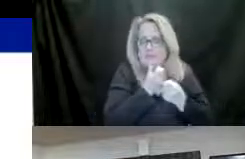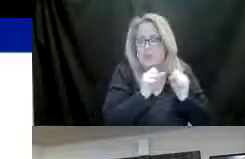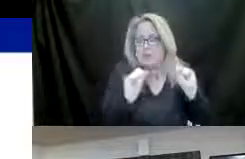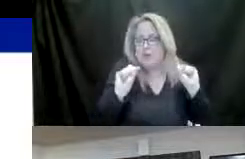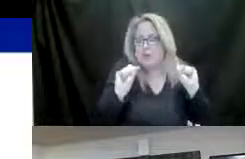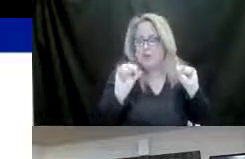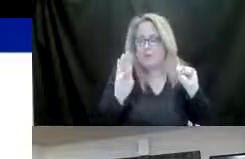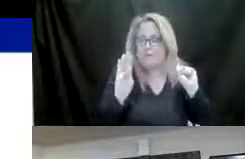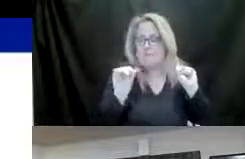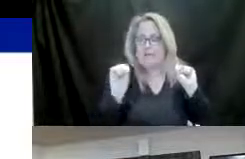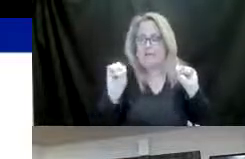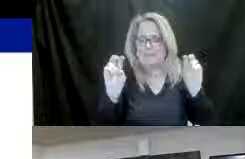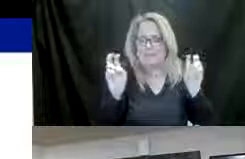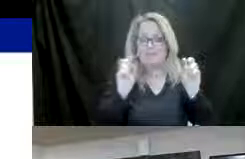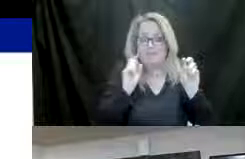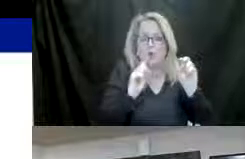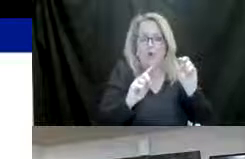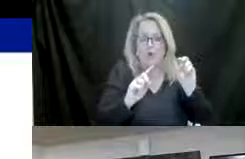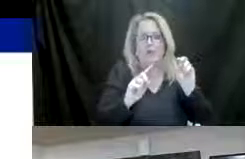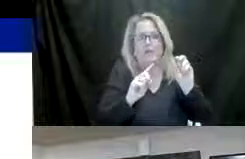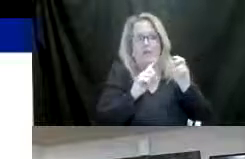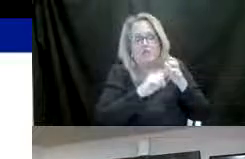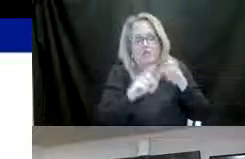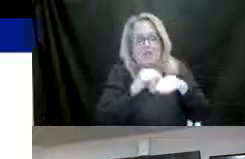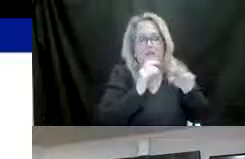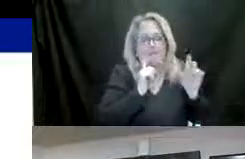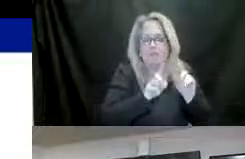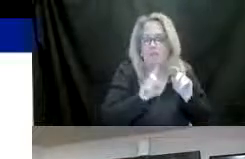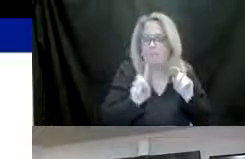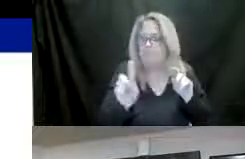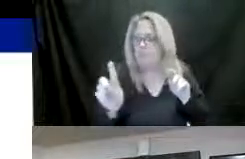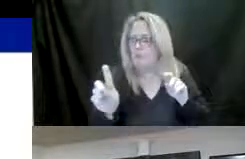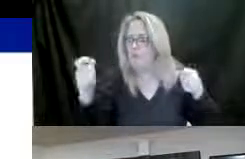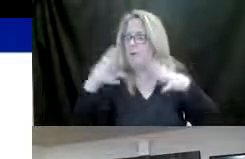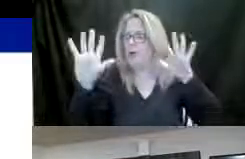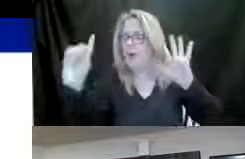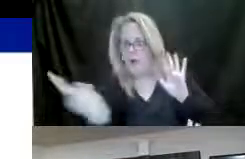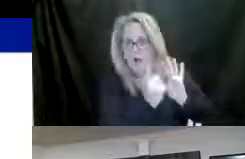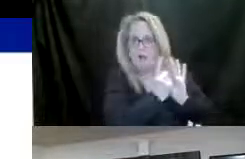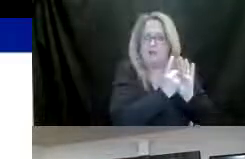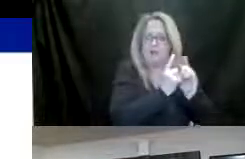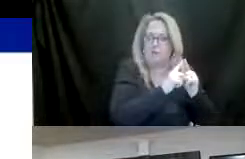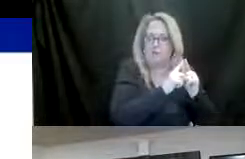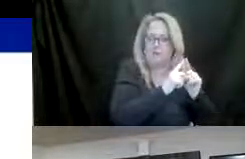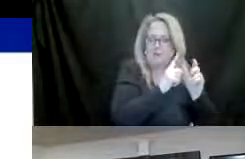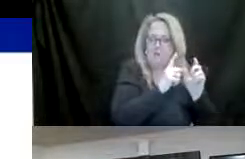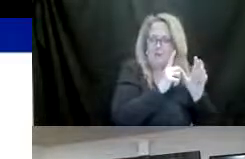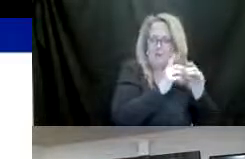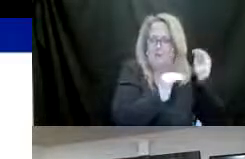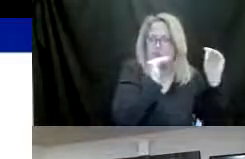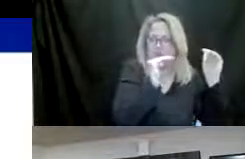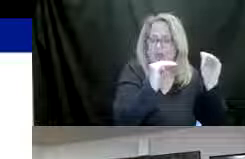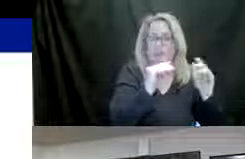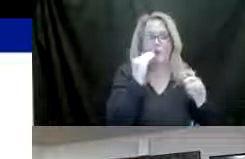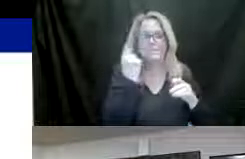call it, for checking back in if they become fearful when they start to leave at first, or just knowing that there is